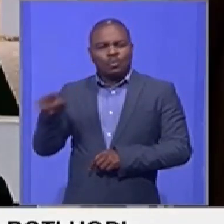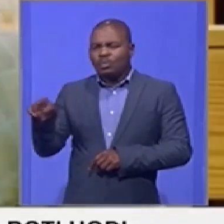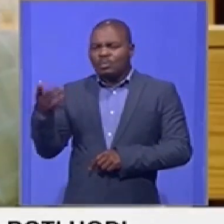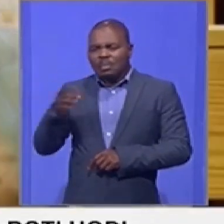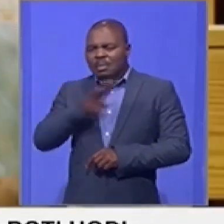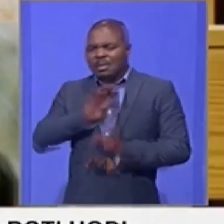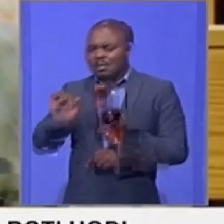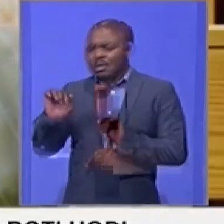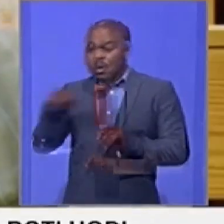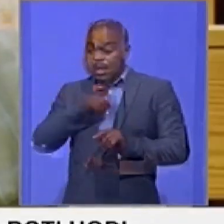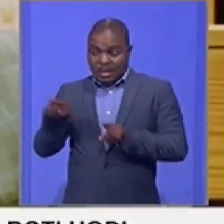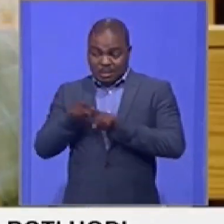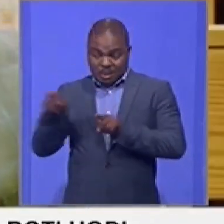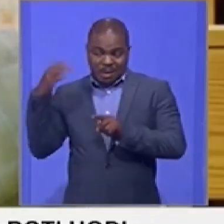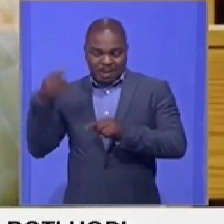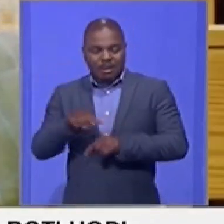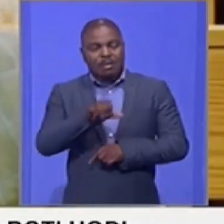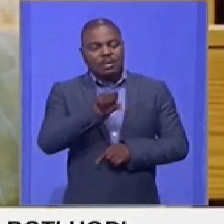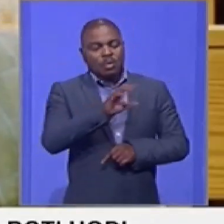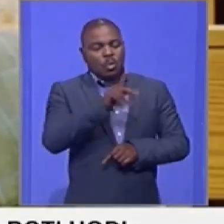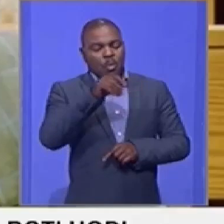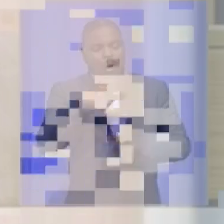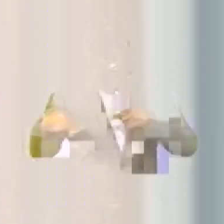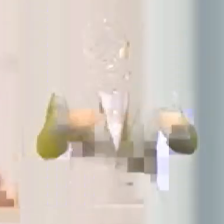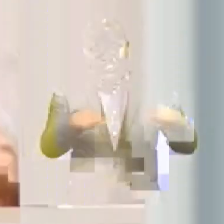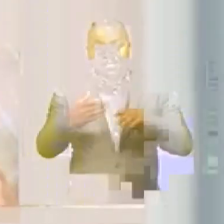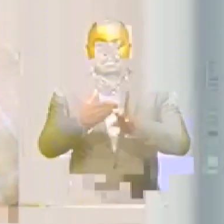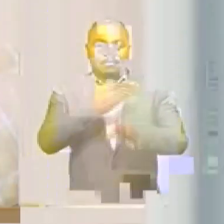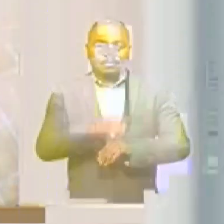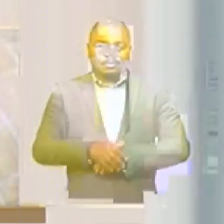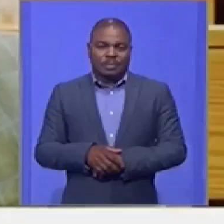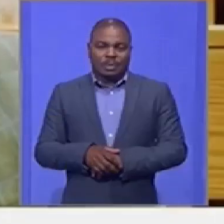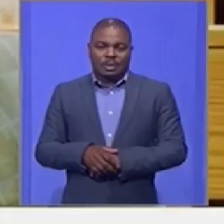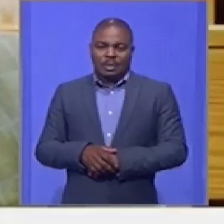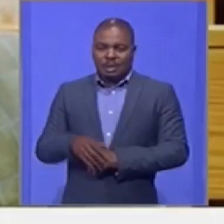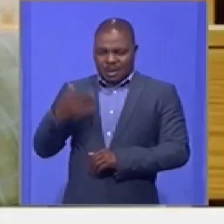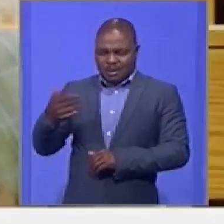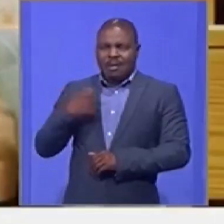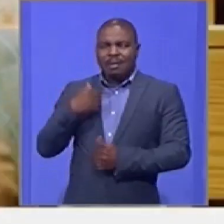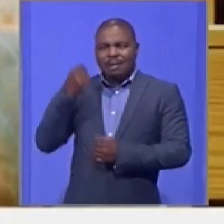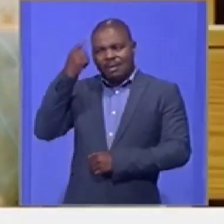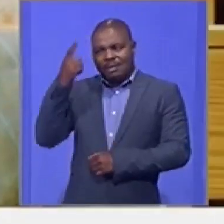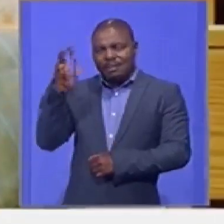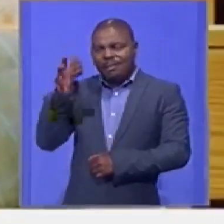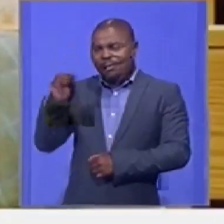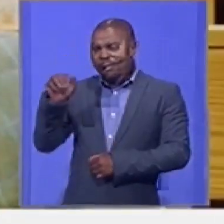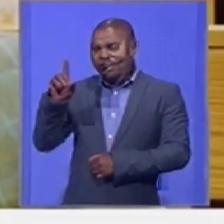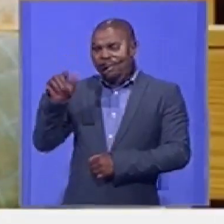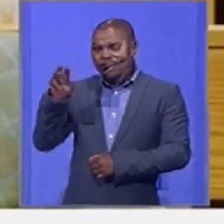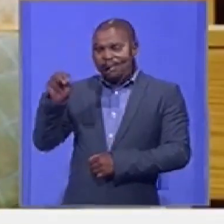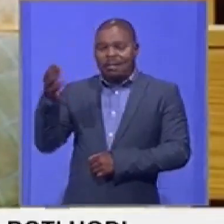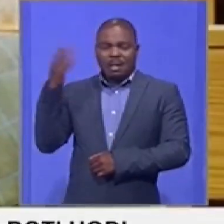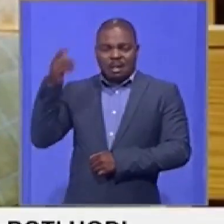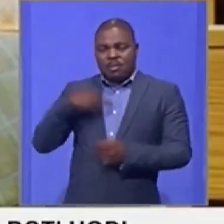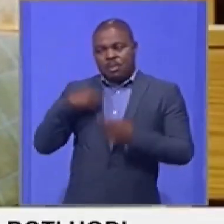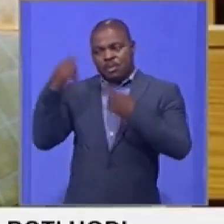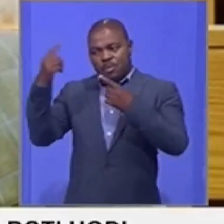Skopa. It now explains the conduct of Madam in one of our oversight.